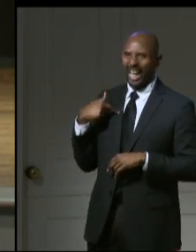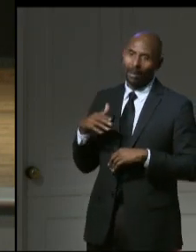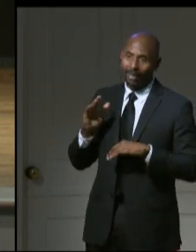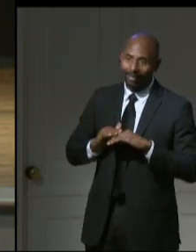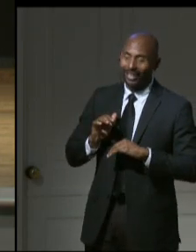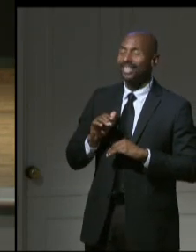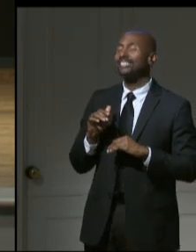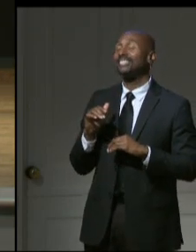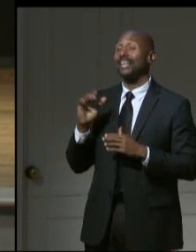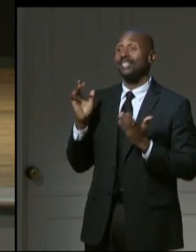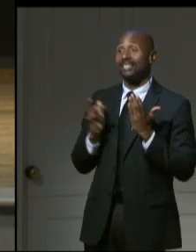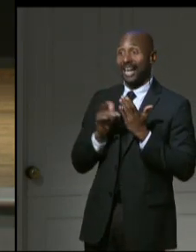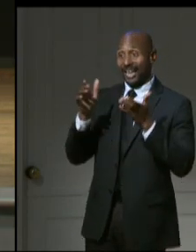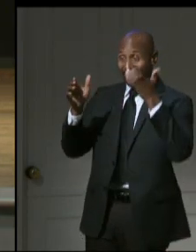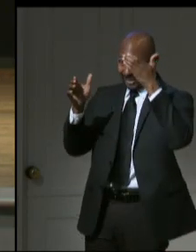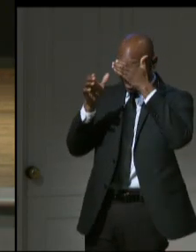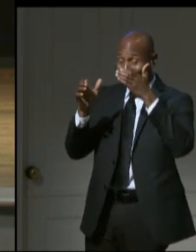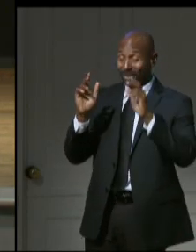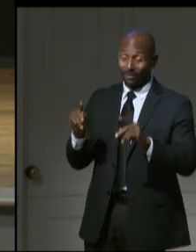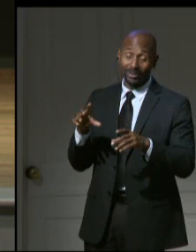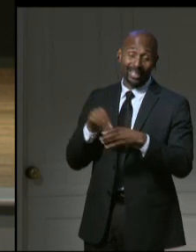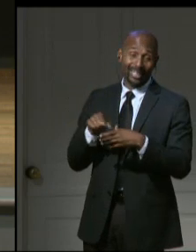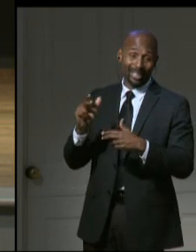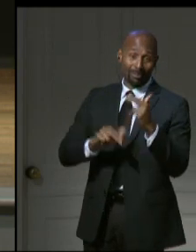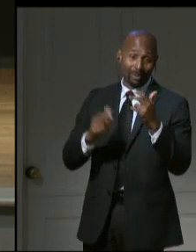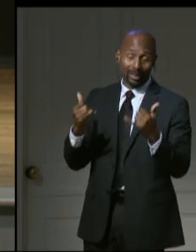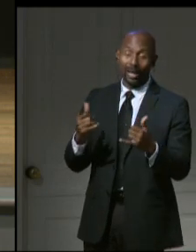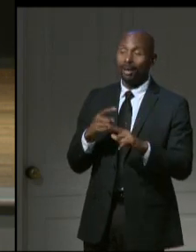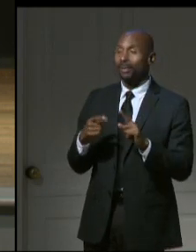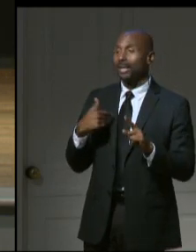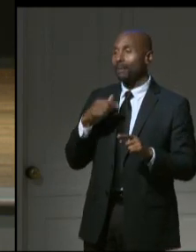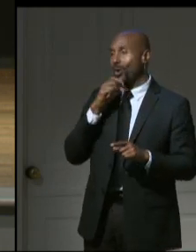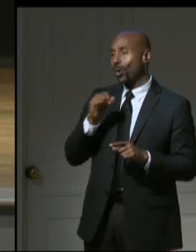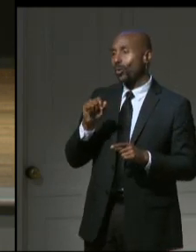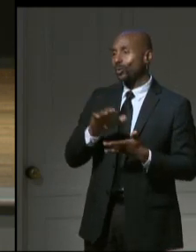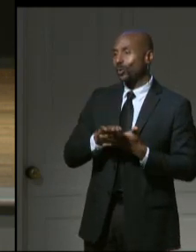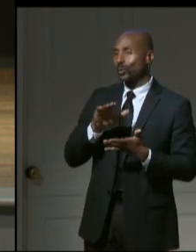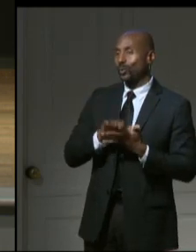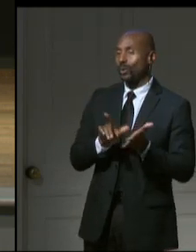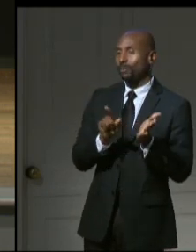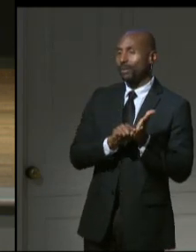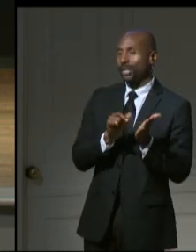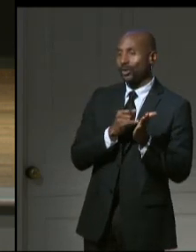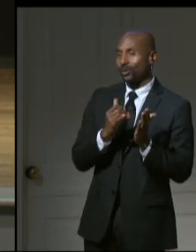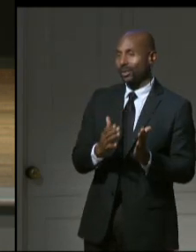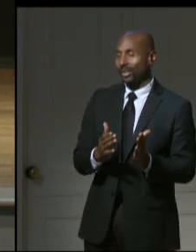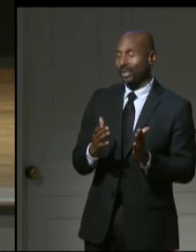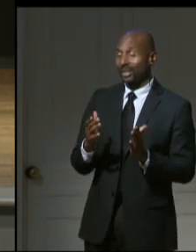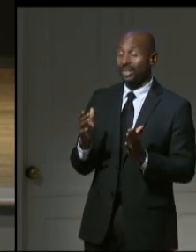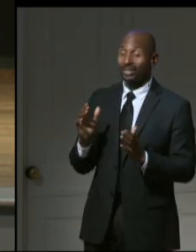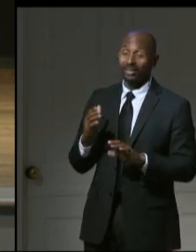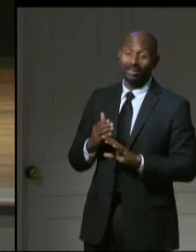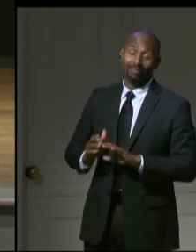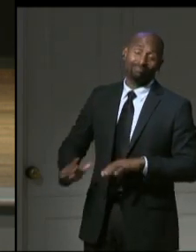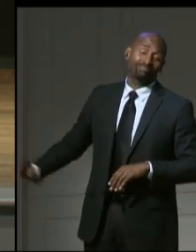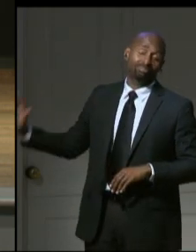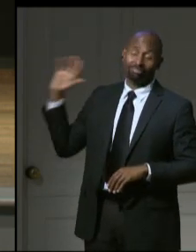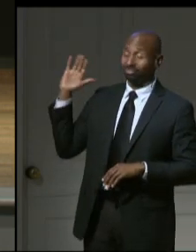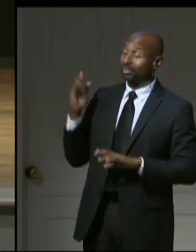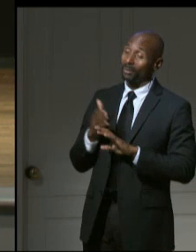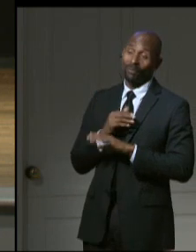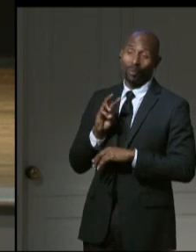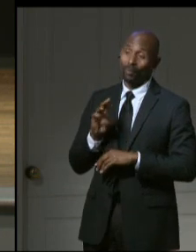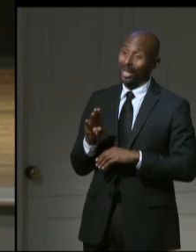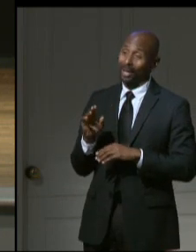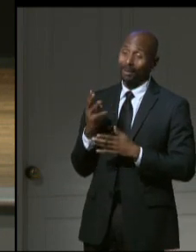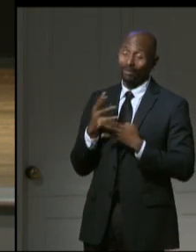now, but I'm an old-school print journalist from, you know, long before we were doing web graphics, and technology